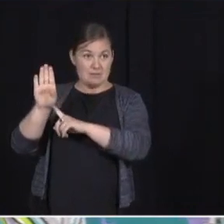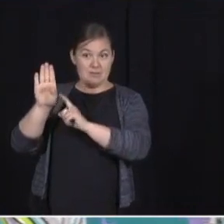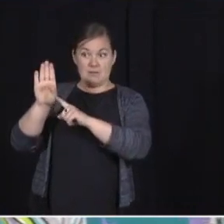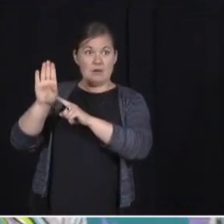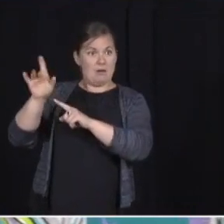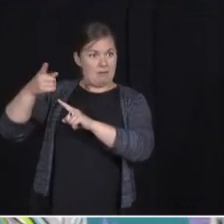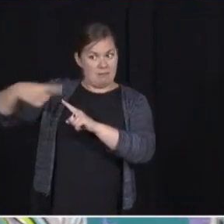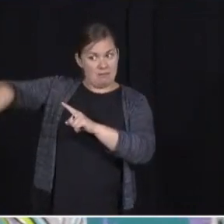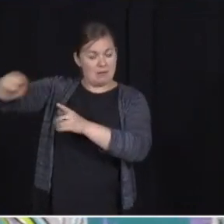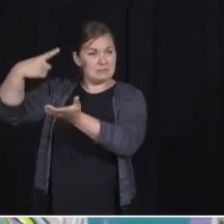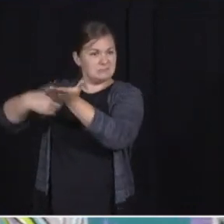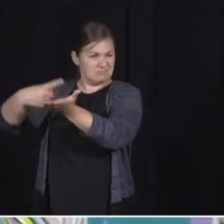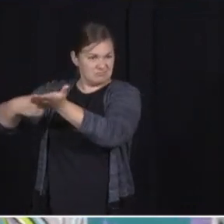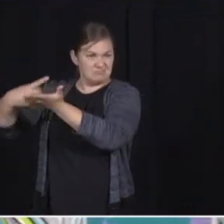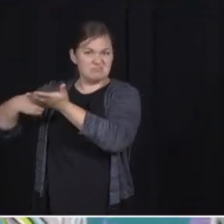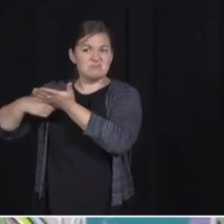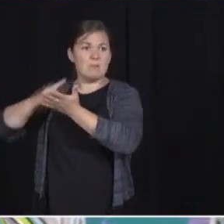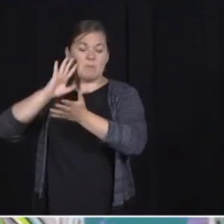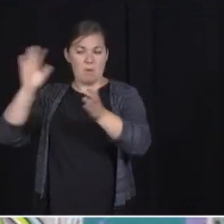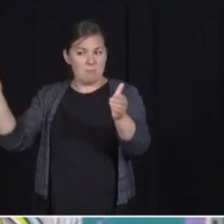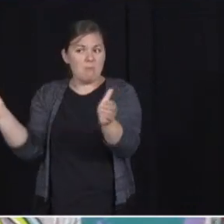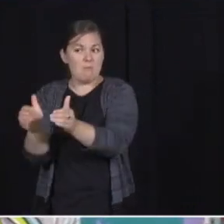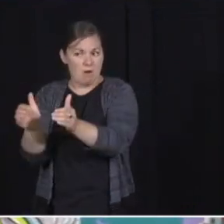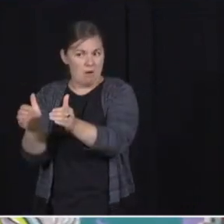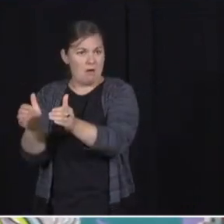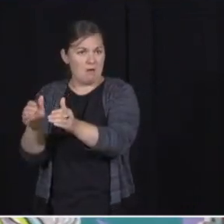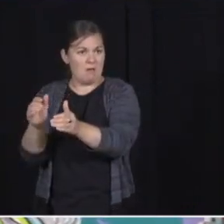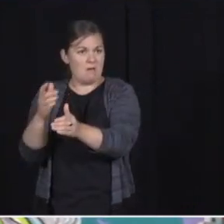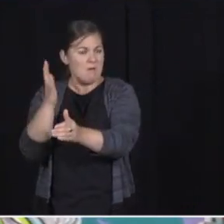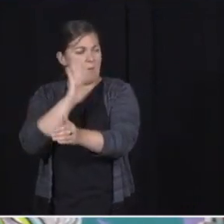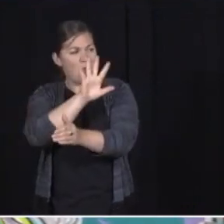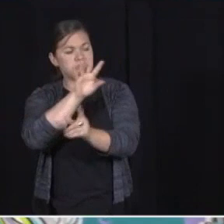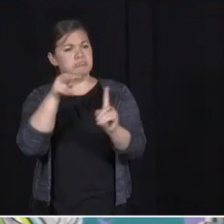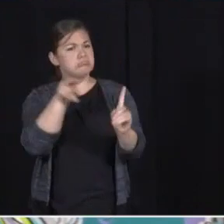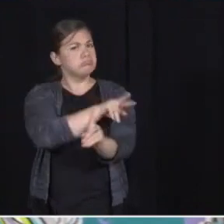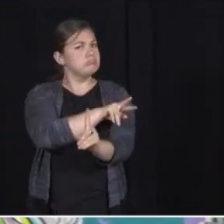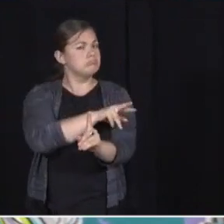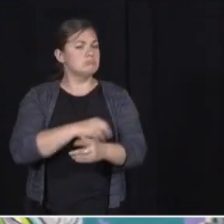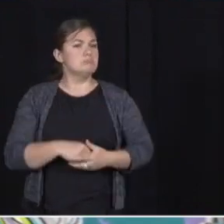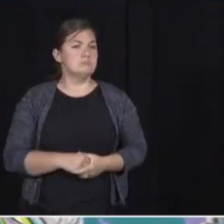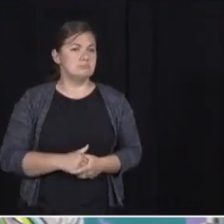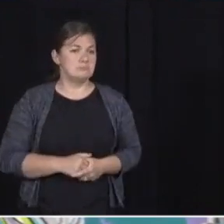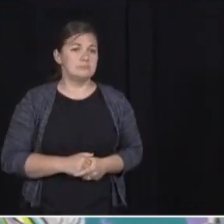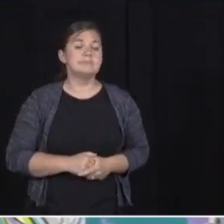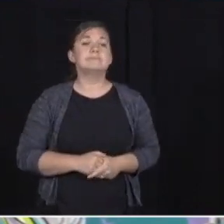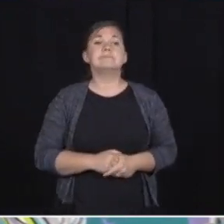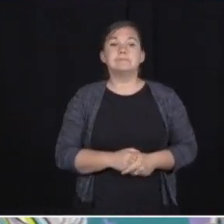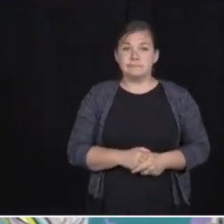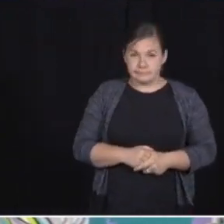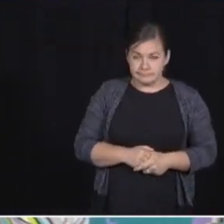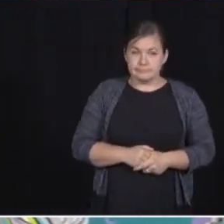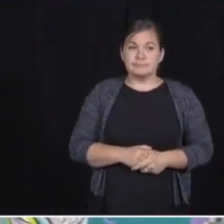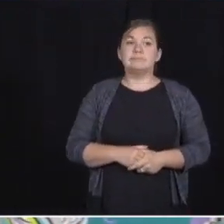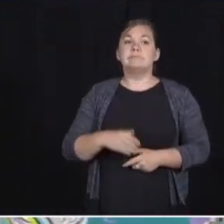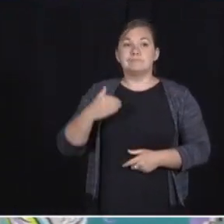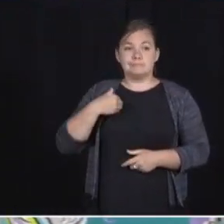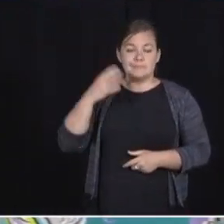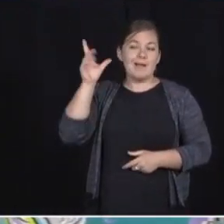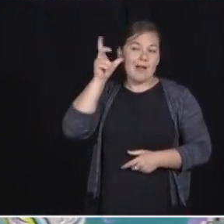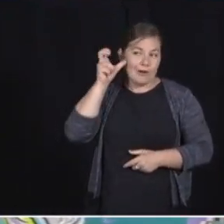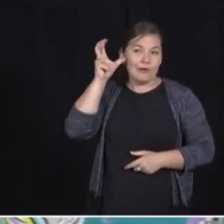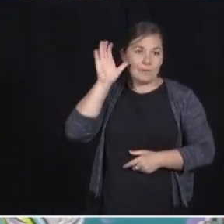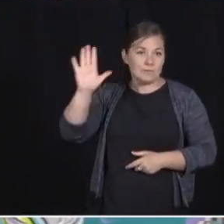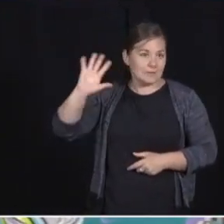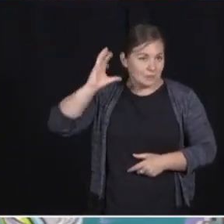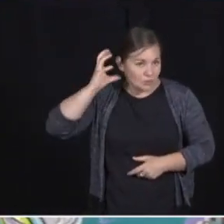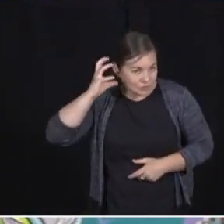So what was your personal interest in that possibility? Well, first of all, Lucas, I listened to you on the radio, and you made a great